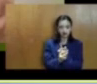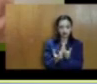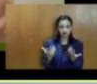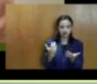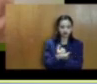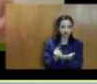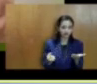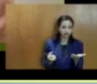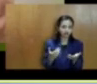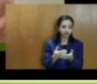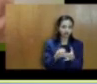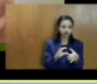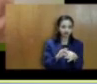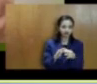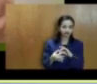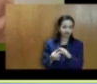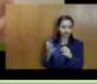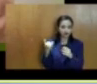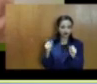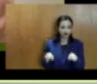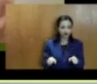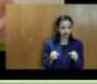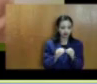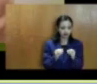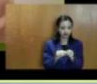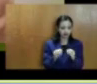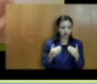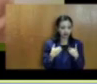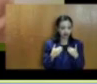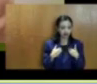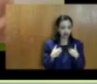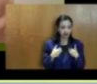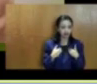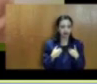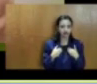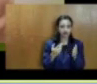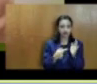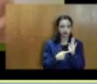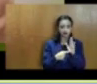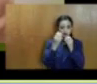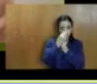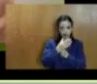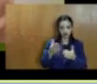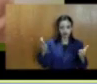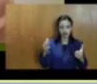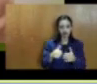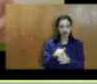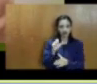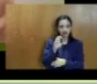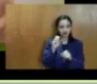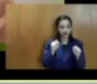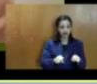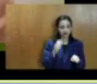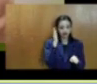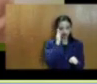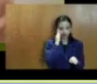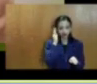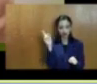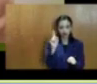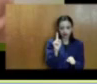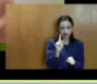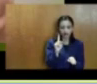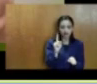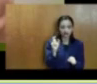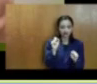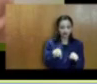So enable greater supply chain transparency. So we can know where things were made, and we can